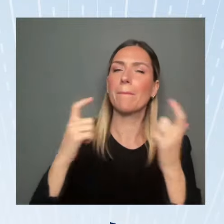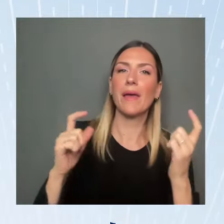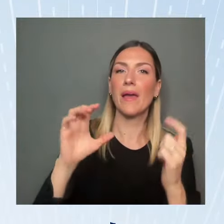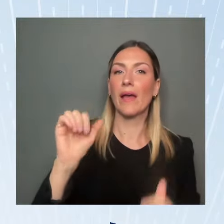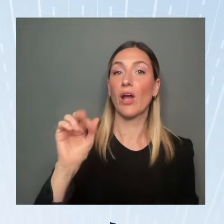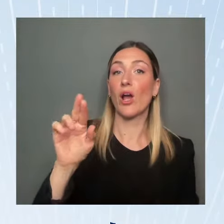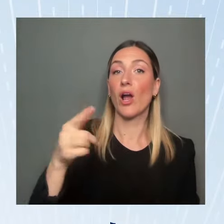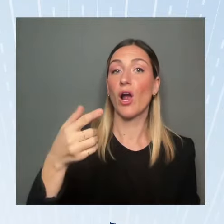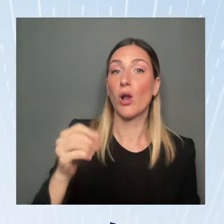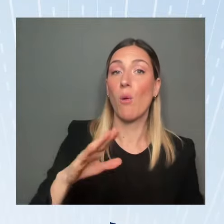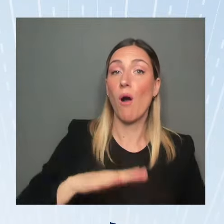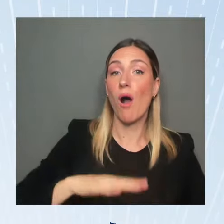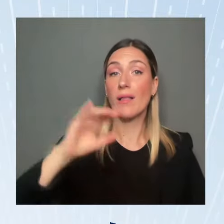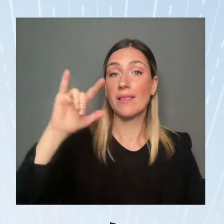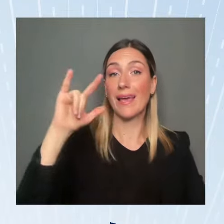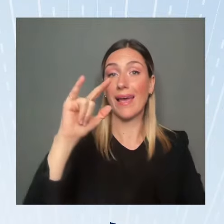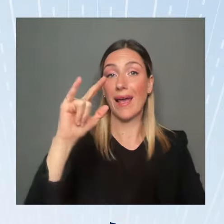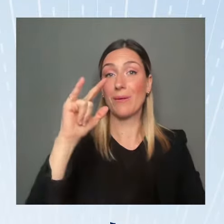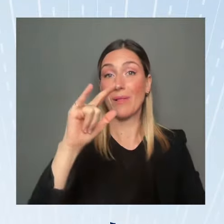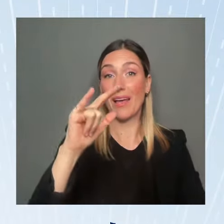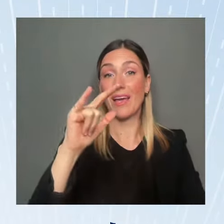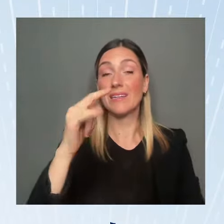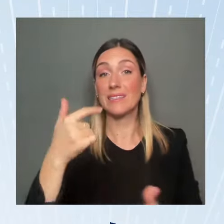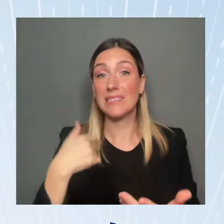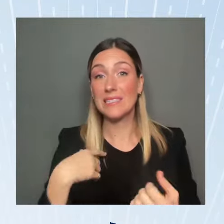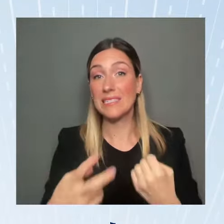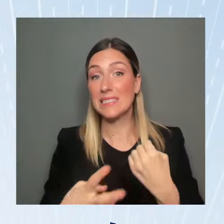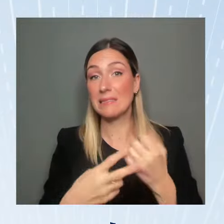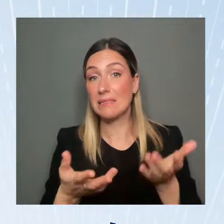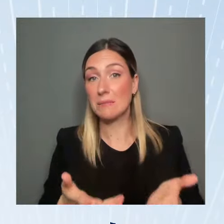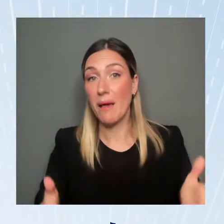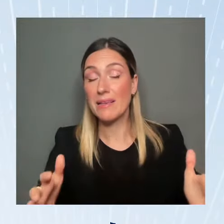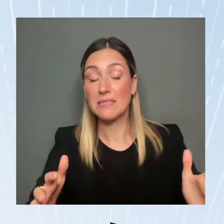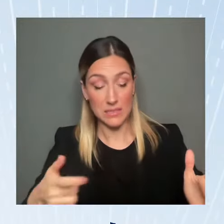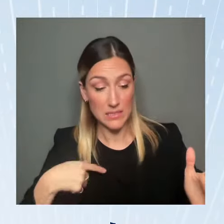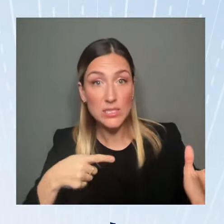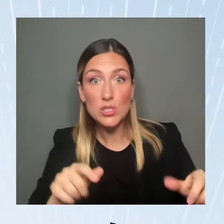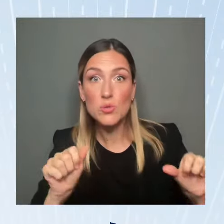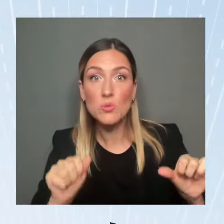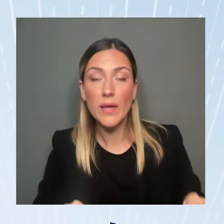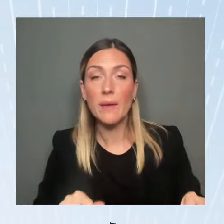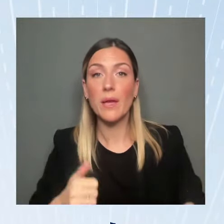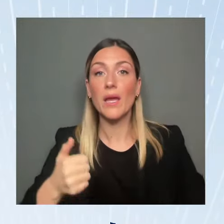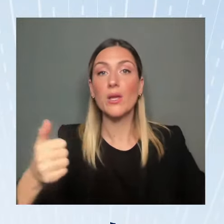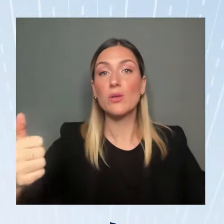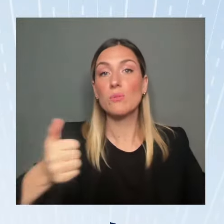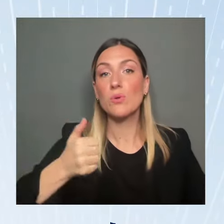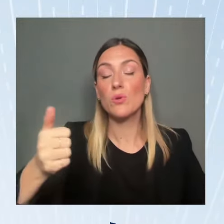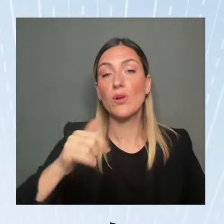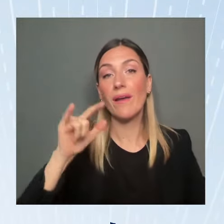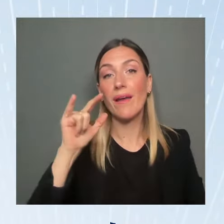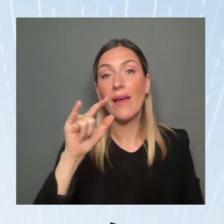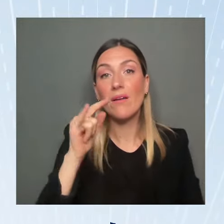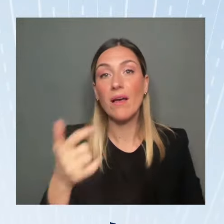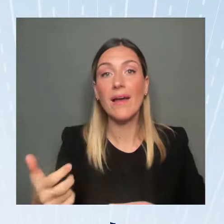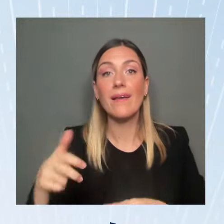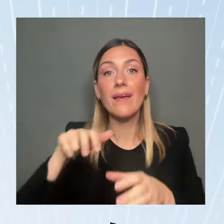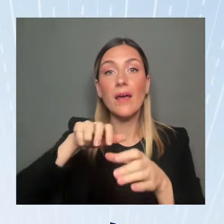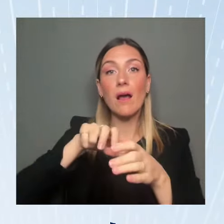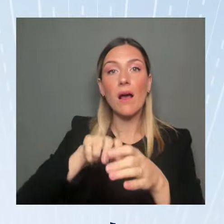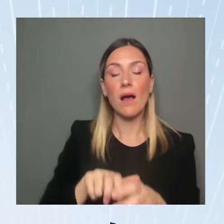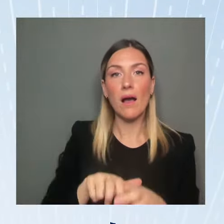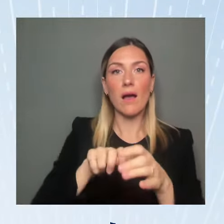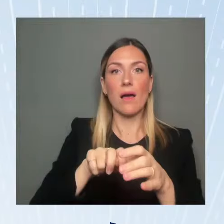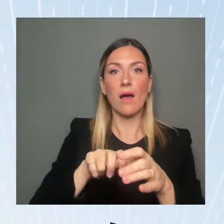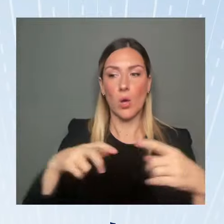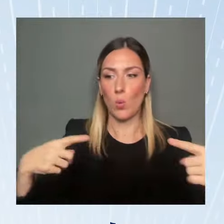on the aircraft that you're about to fly on, because you can actually, if you're on a commuter airline, get on an aircraft and your